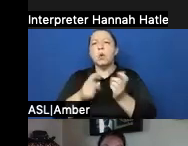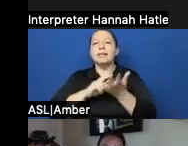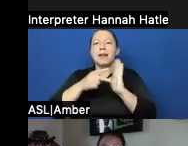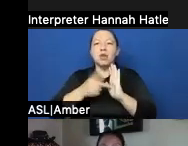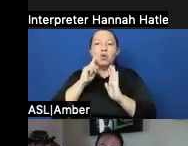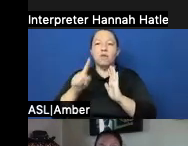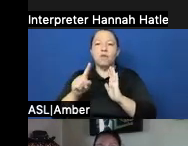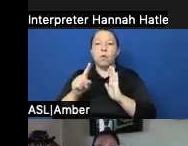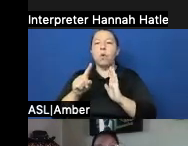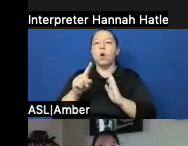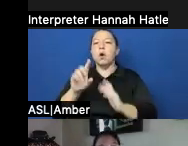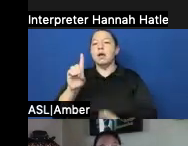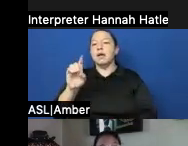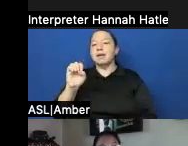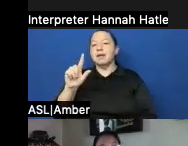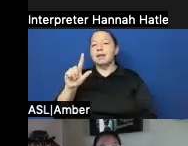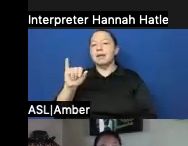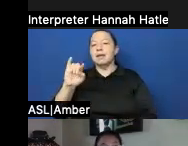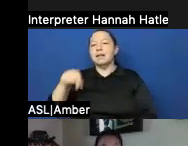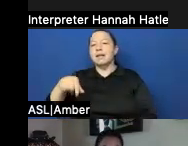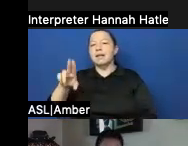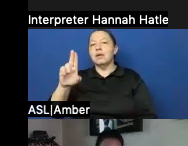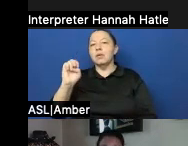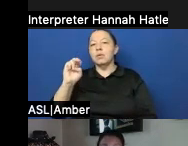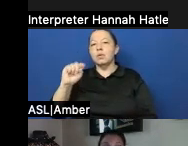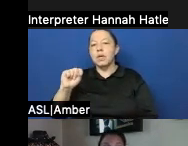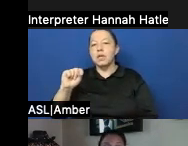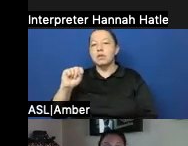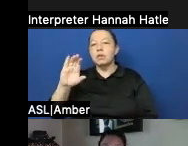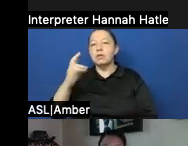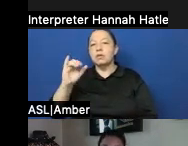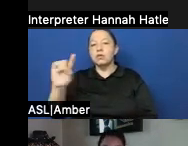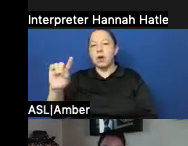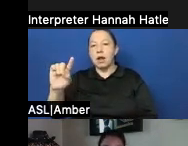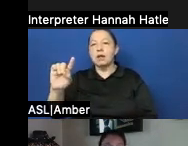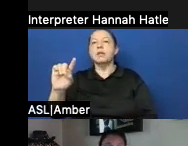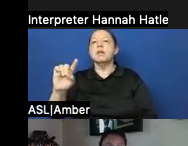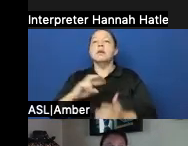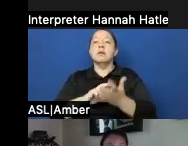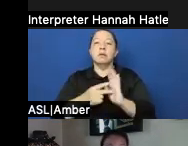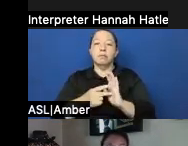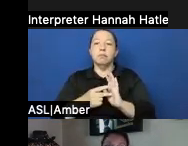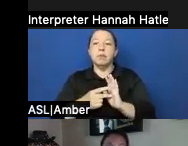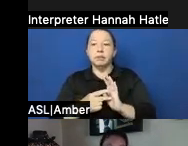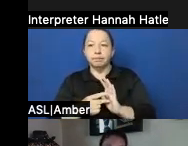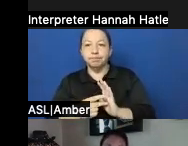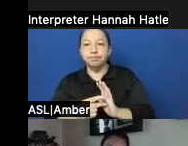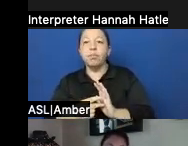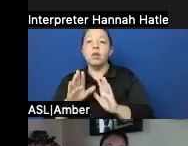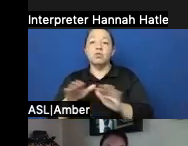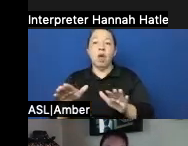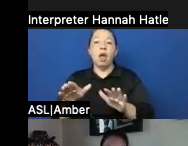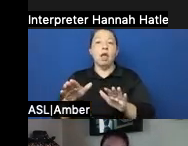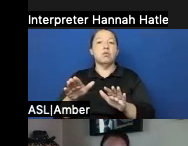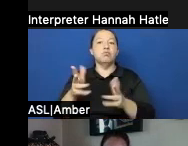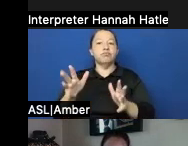child. It resolves the conflict that defines in law that a sexually exploited youth is both a victim and or a